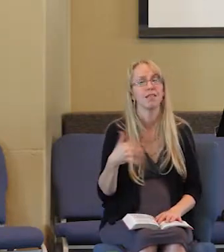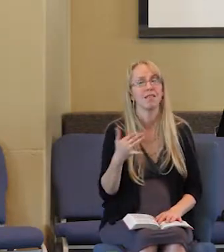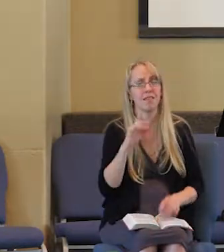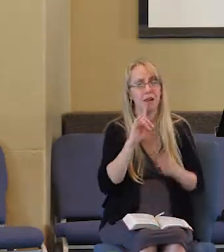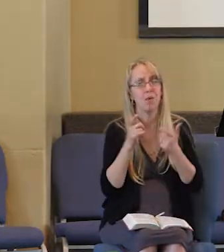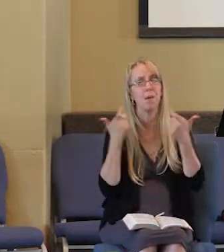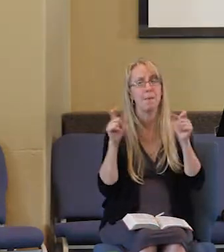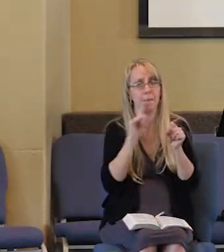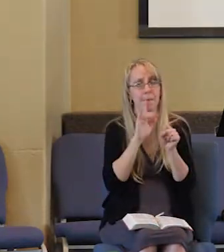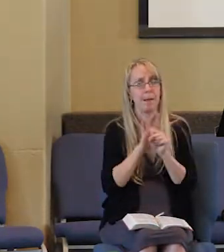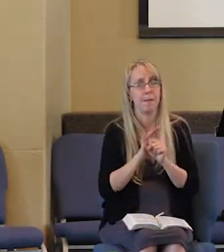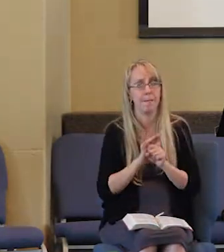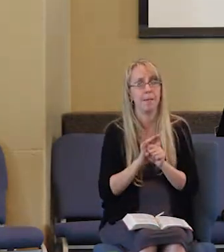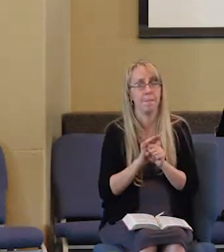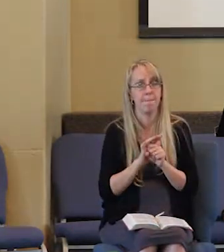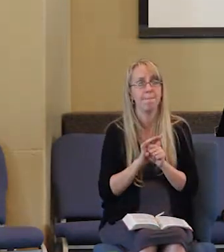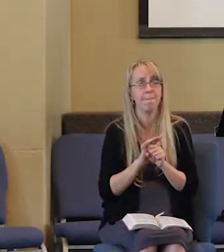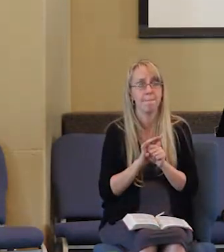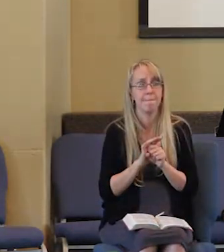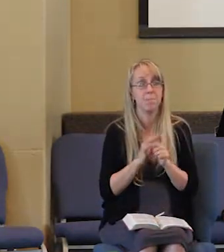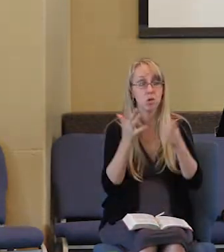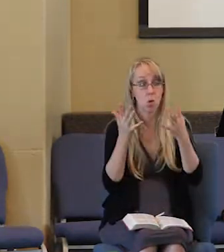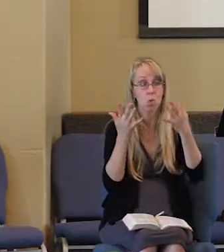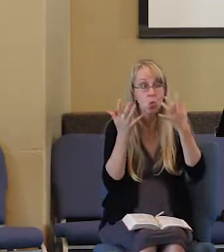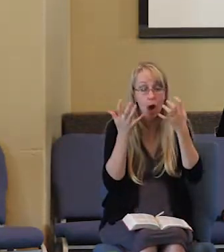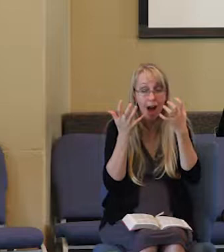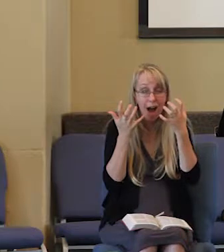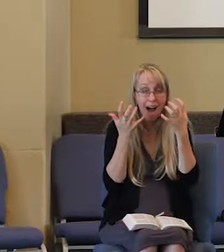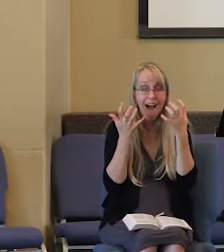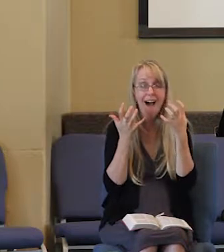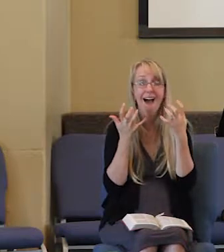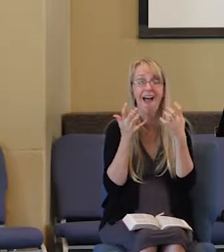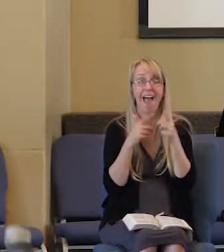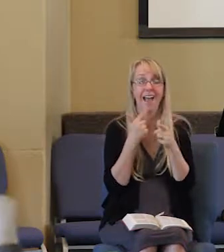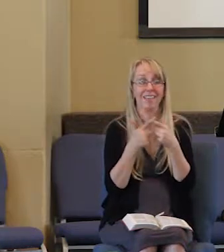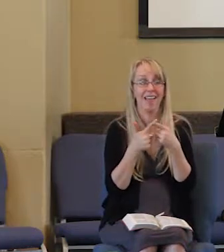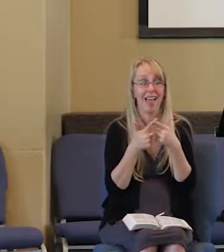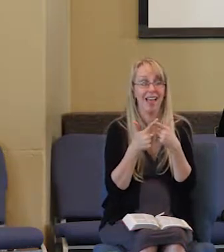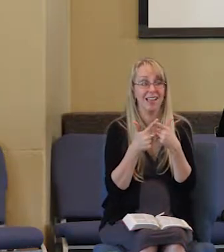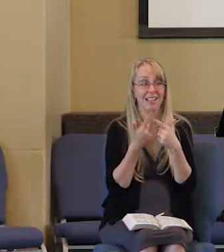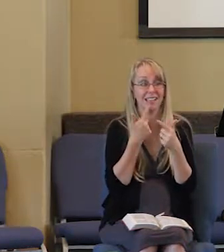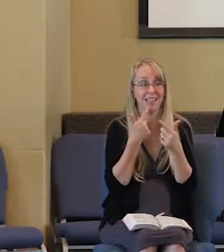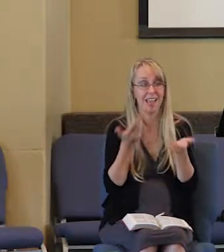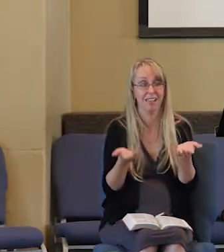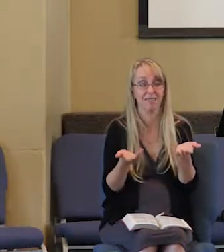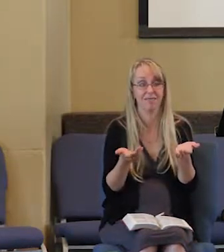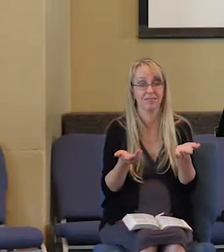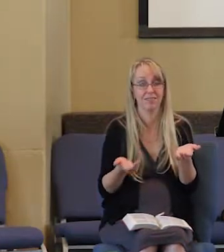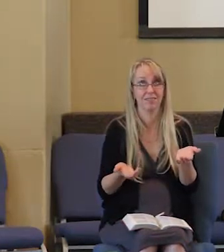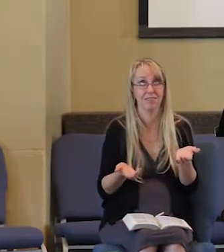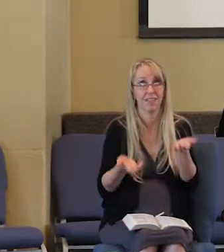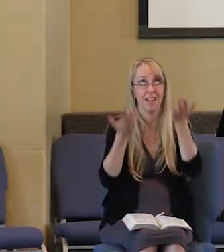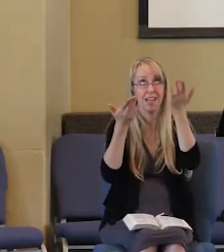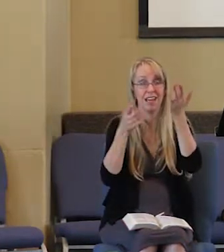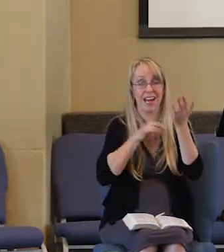That's a pretty big commitment. To want a child so bad and then go, well, here,